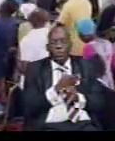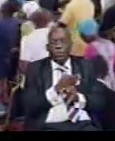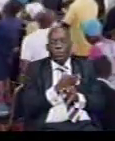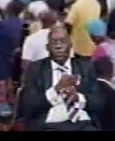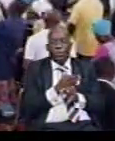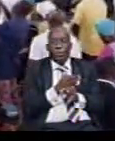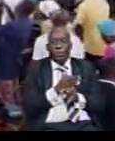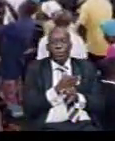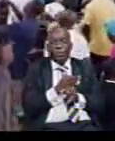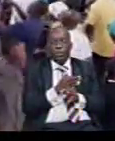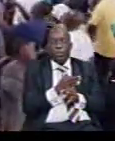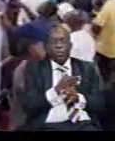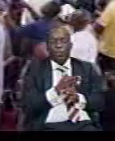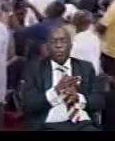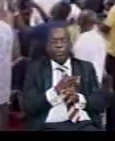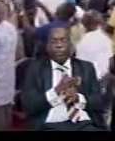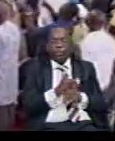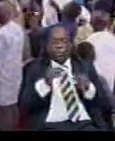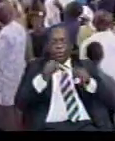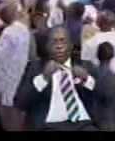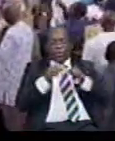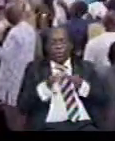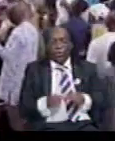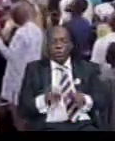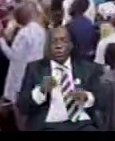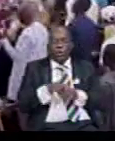resides in you.